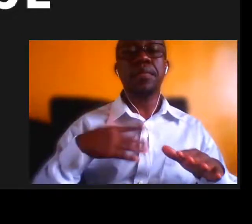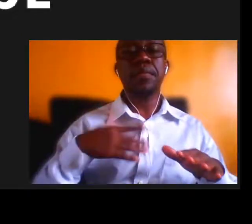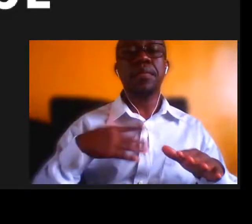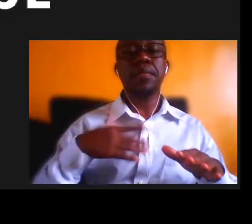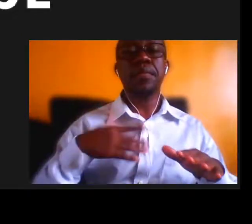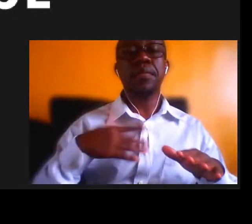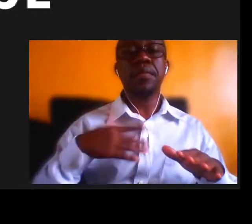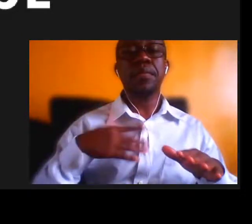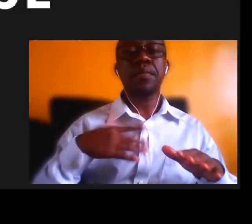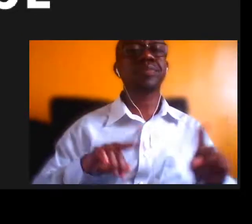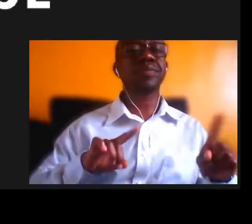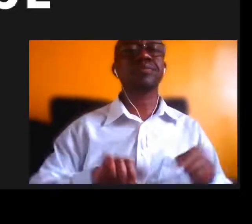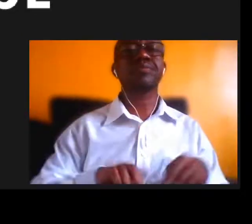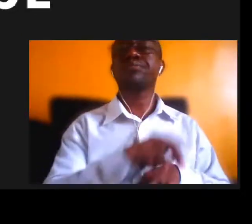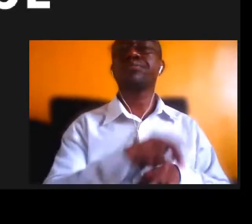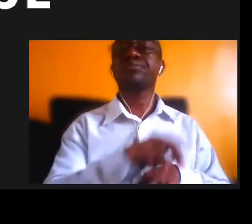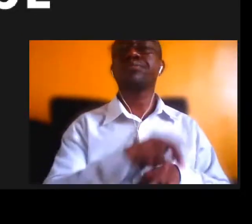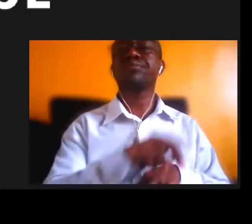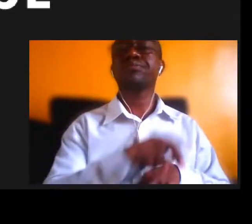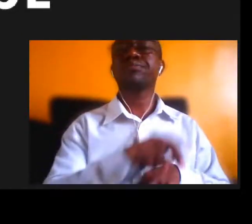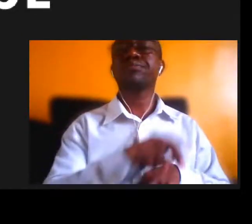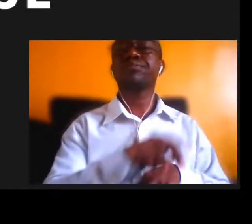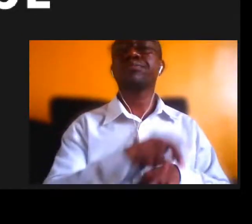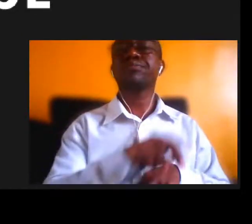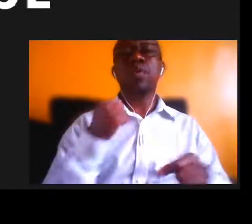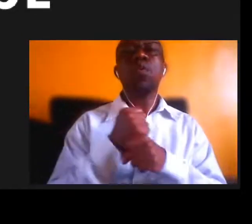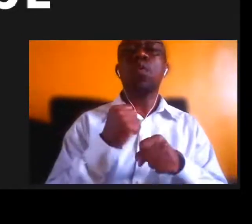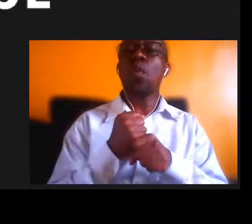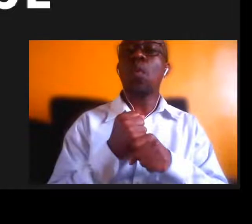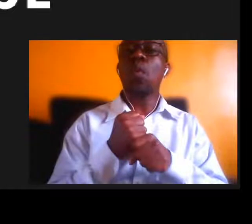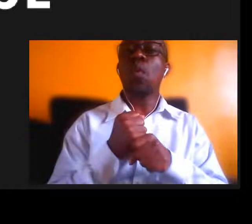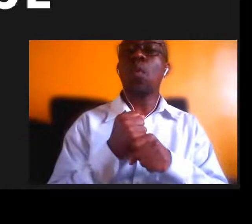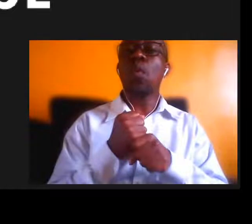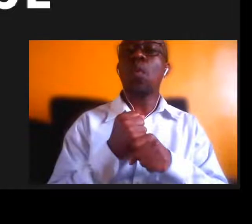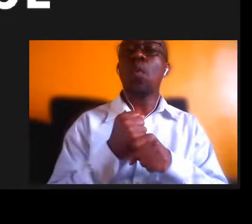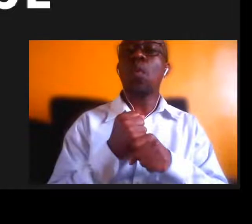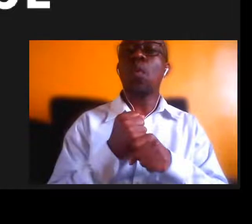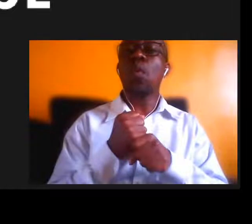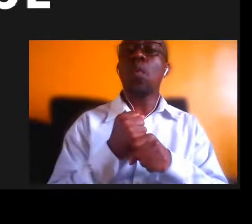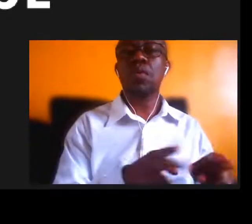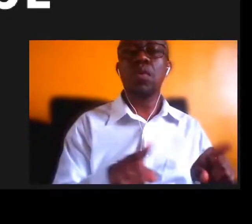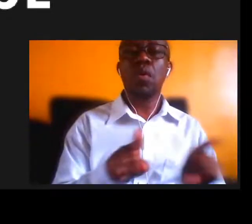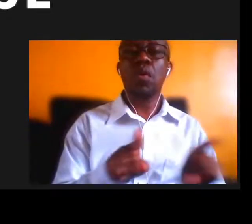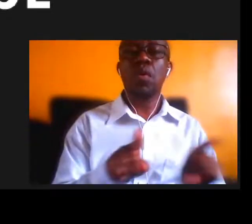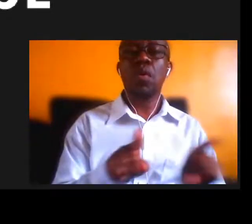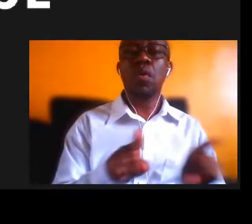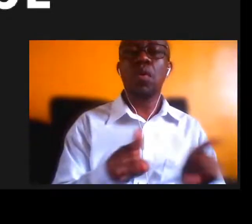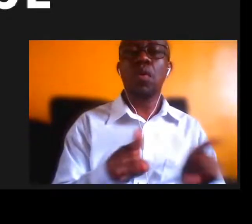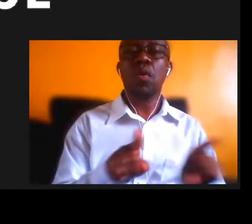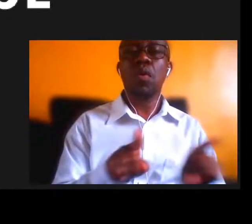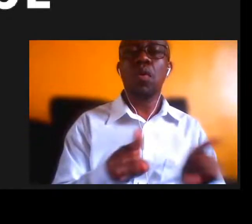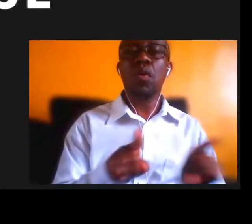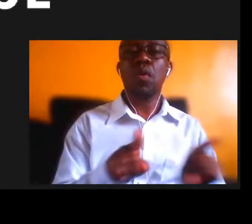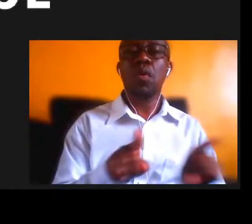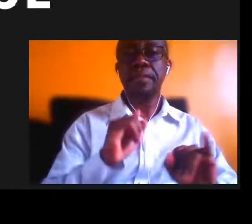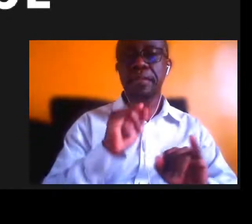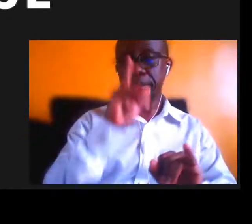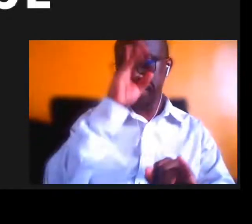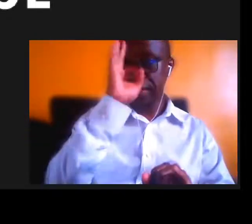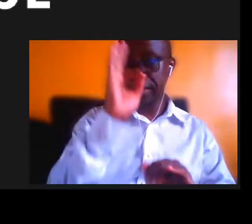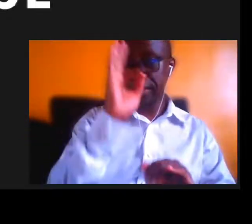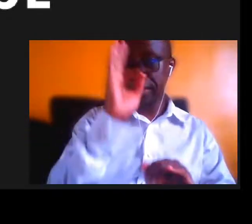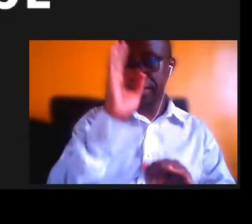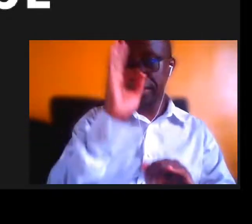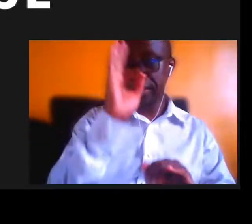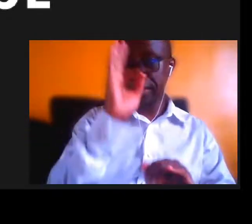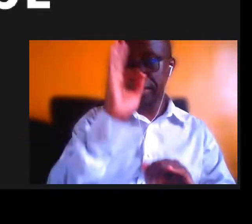their businesses as usual, and some hygiene issues are not taken into account, and